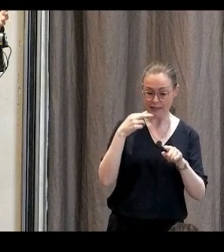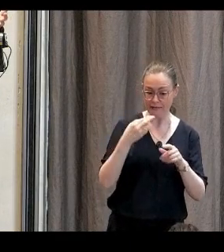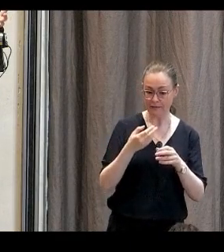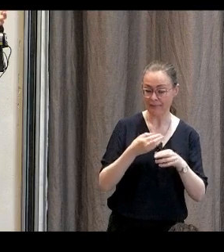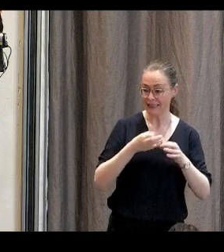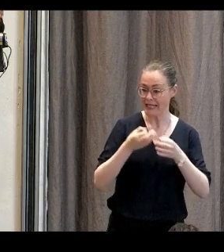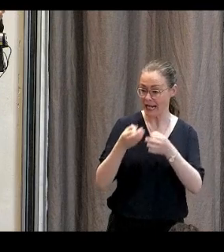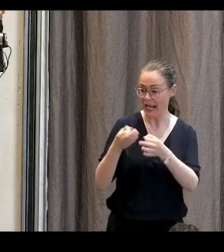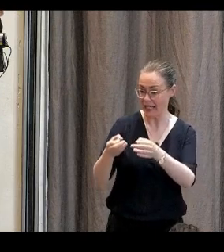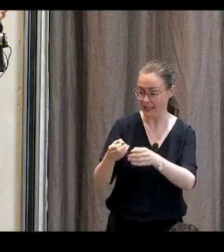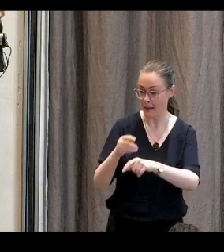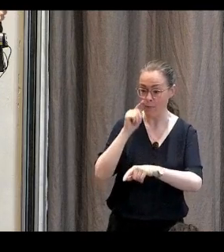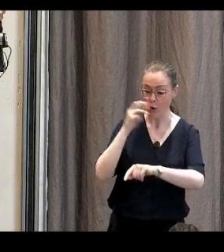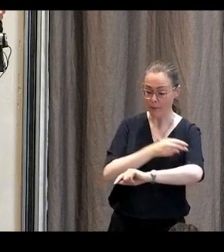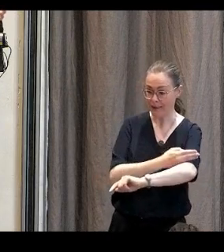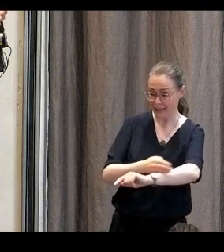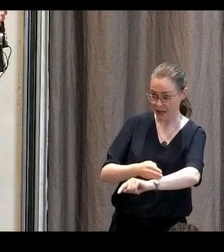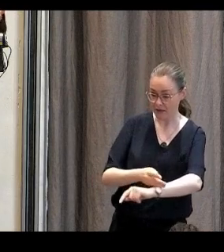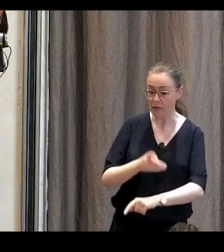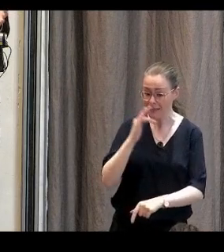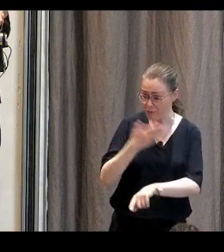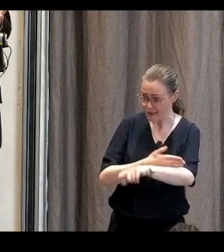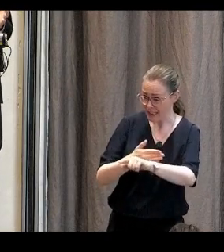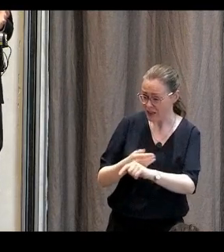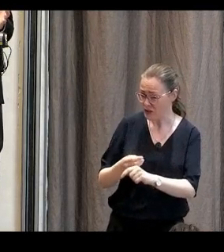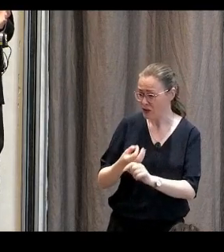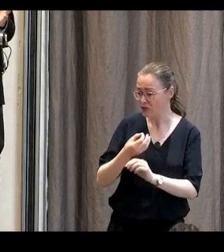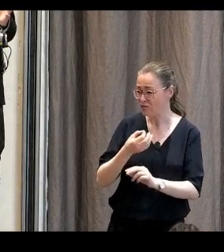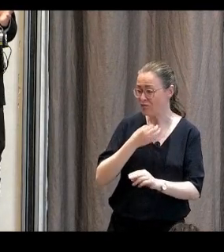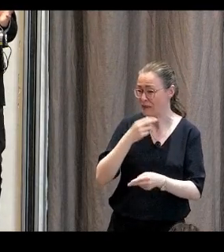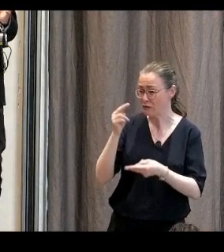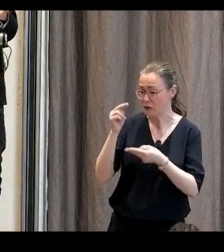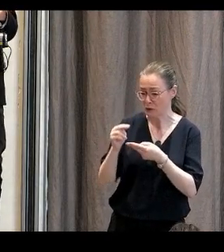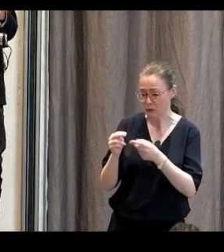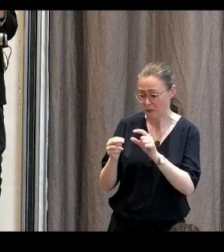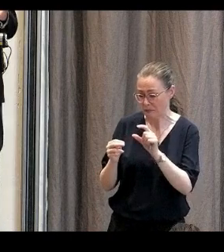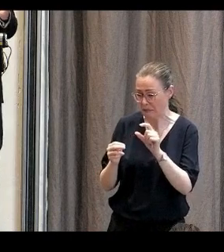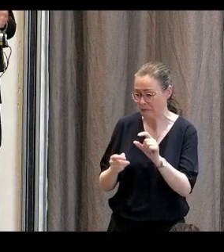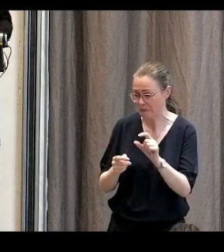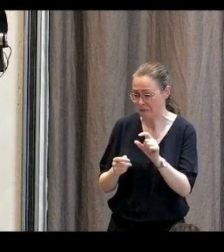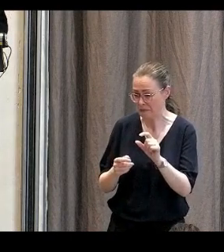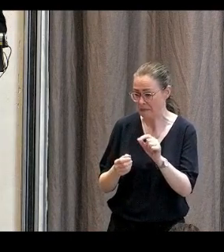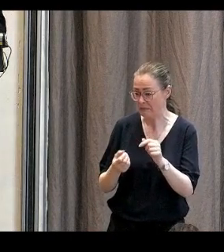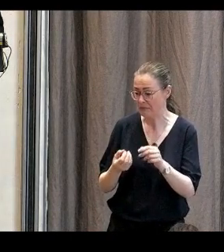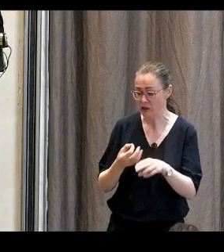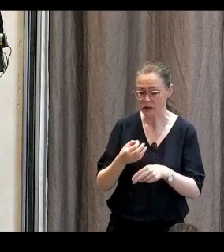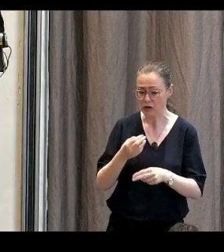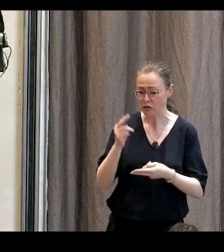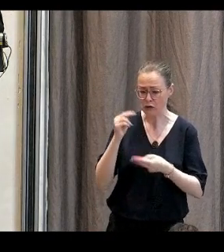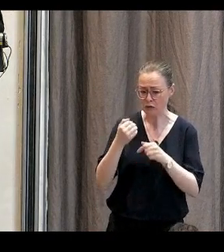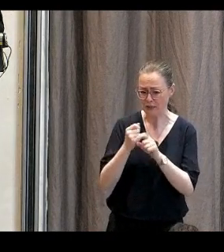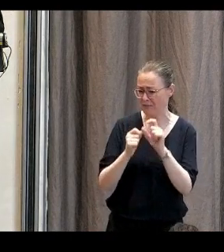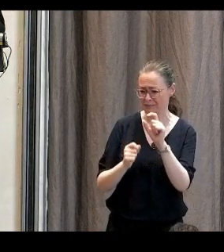that starting treatment only actually had a small effect. It only reduced the risk of people having another seizure by a